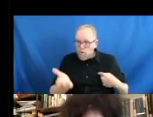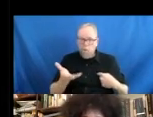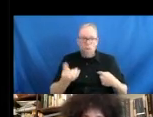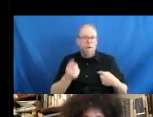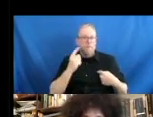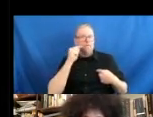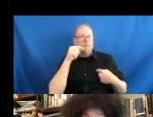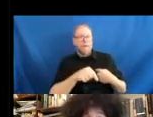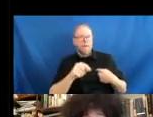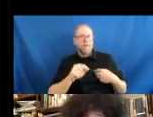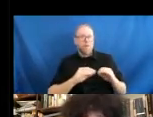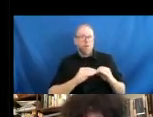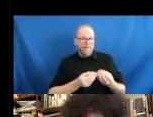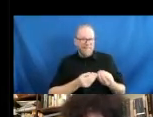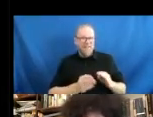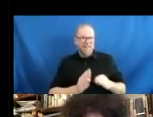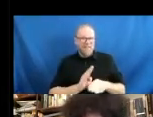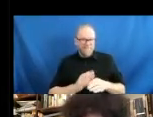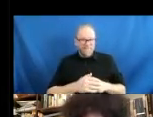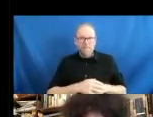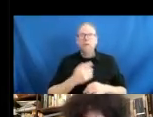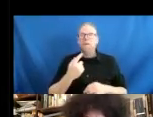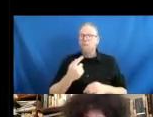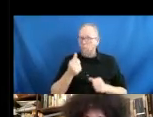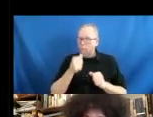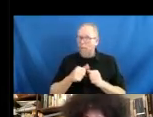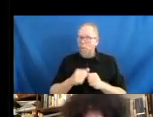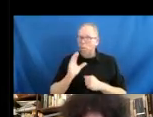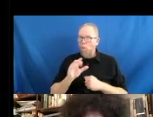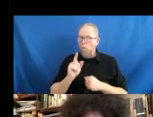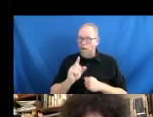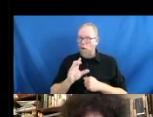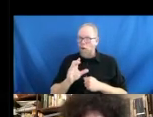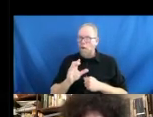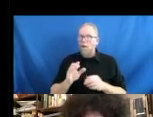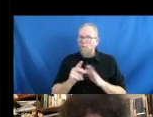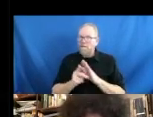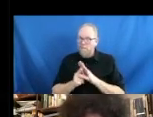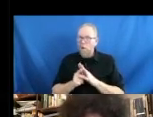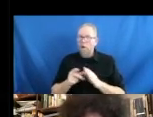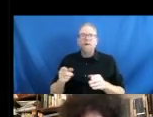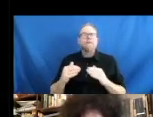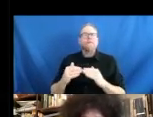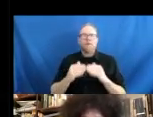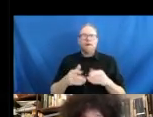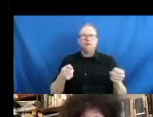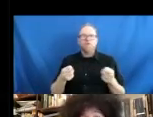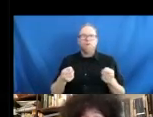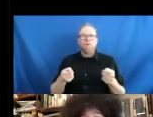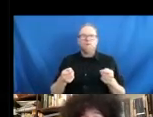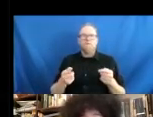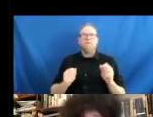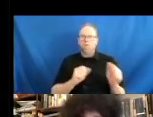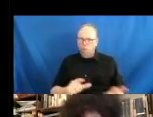organization. And one of the cooperative principles, remember, is democratic control by the members. And this